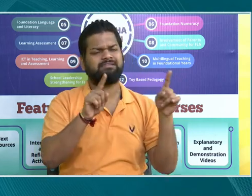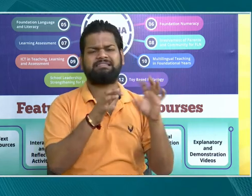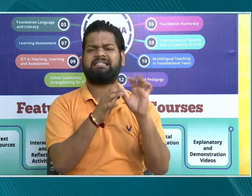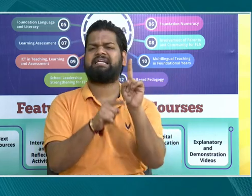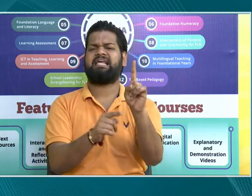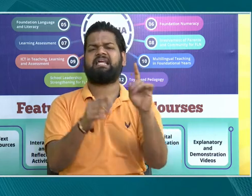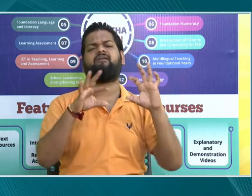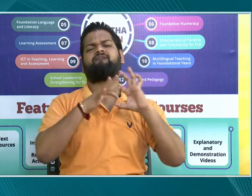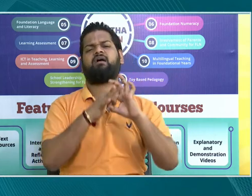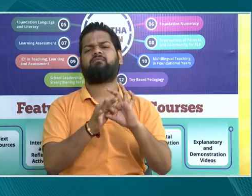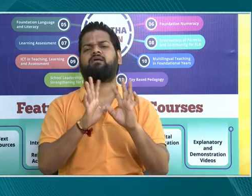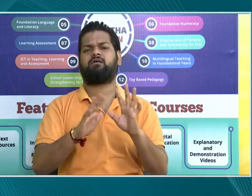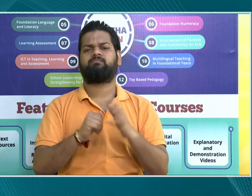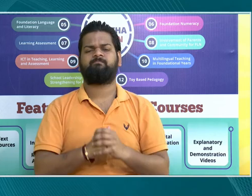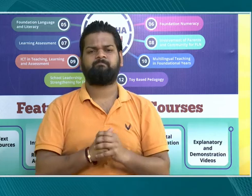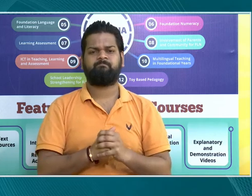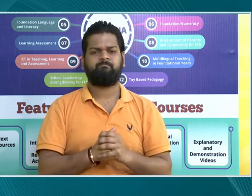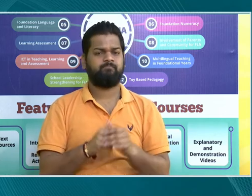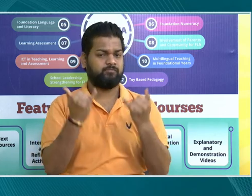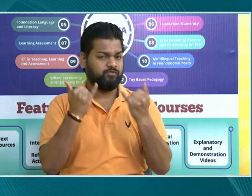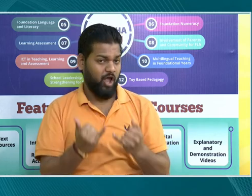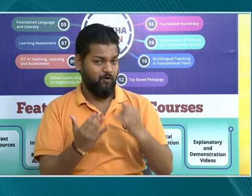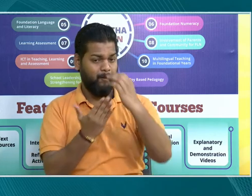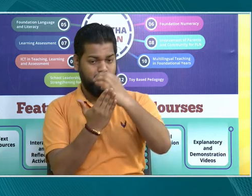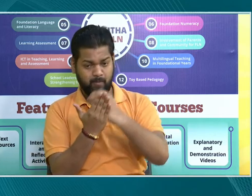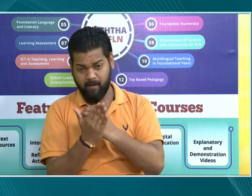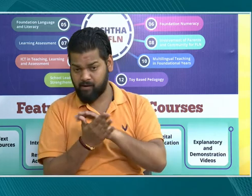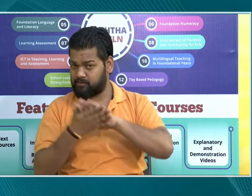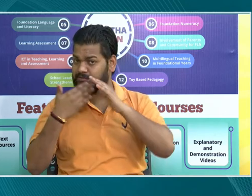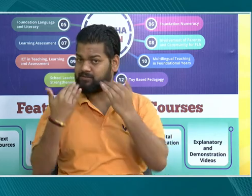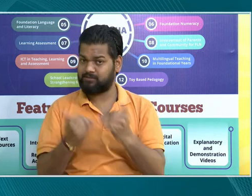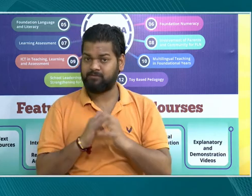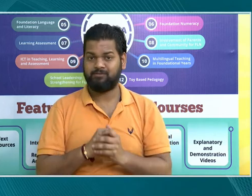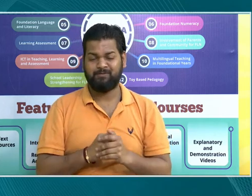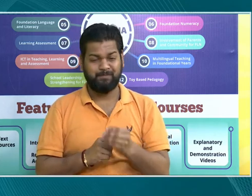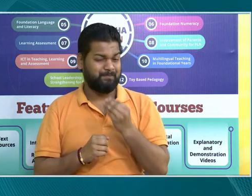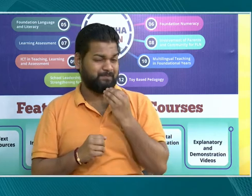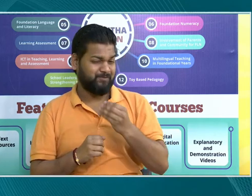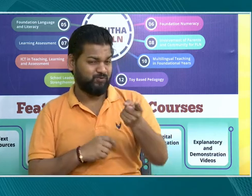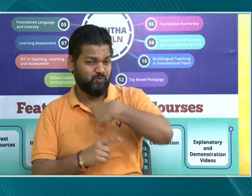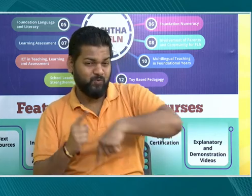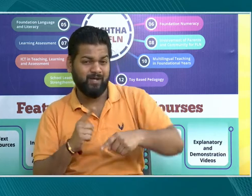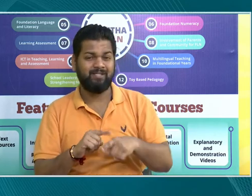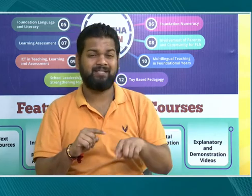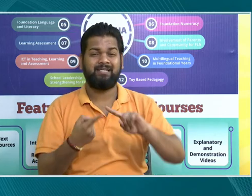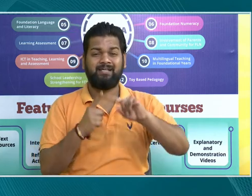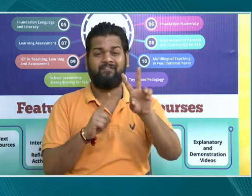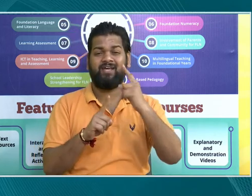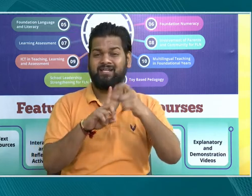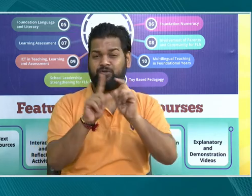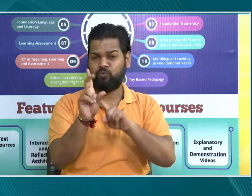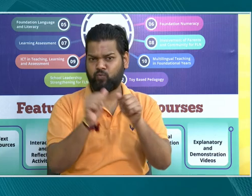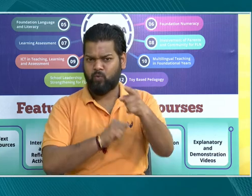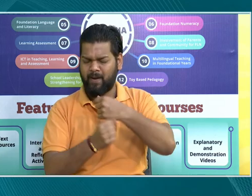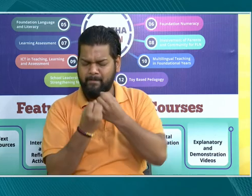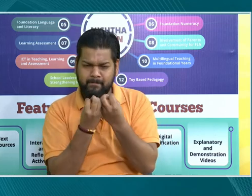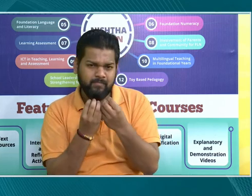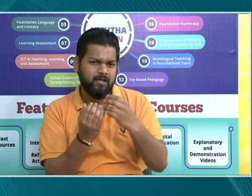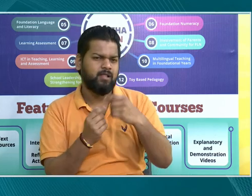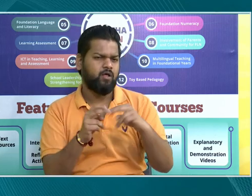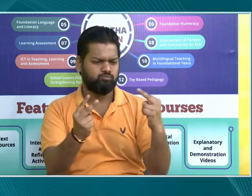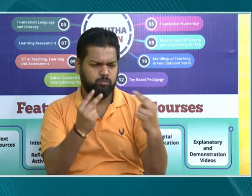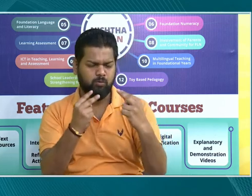is one family. With this, we are wrapping up this particular program, but keep on watching eVidya channels. We have a lot more programs